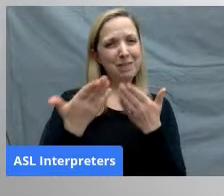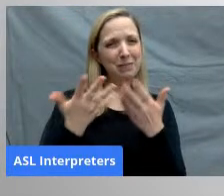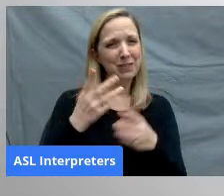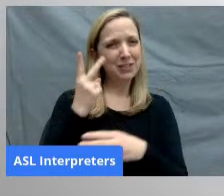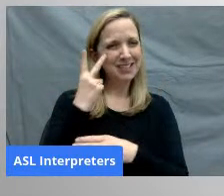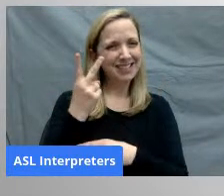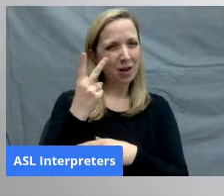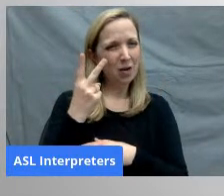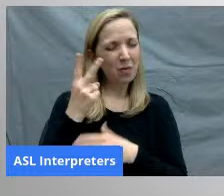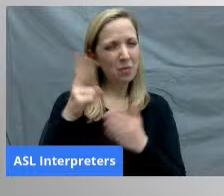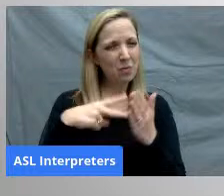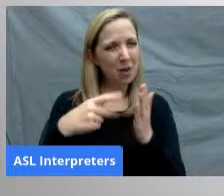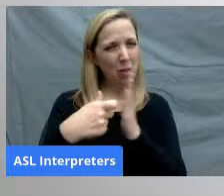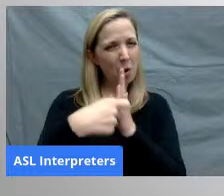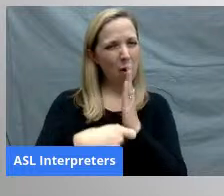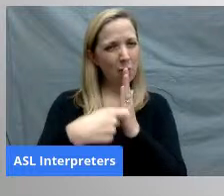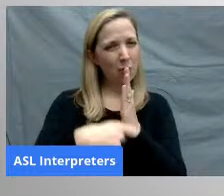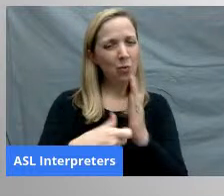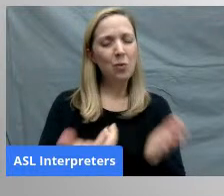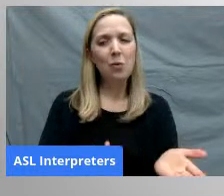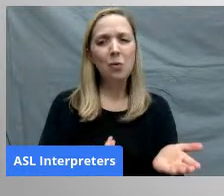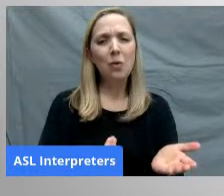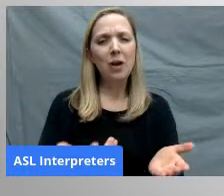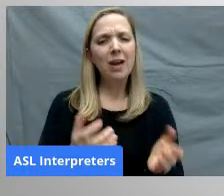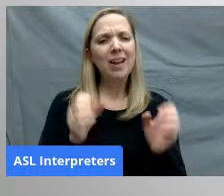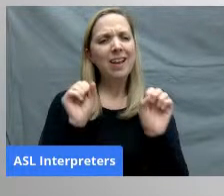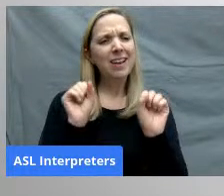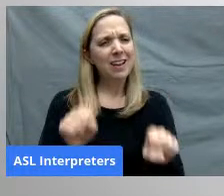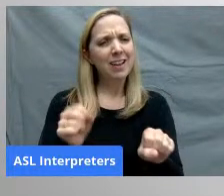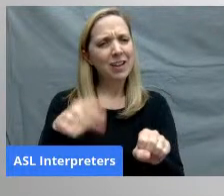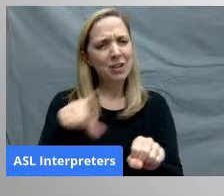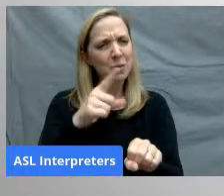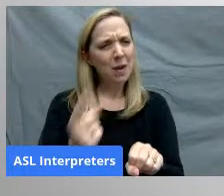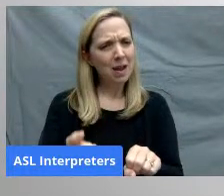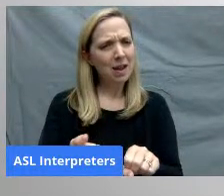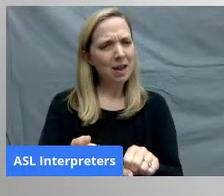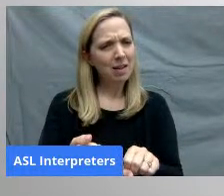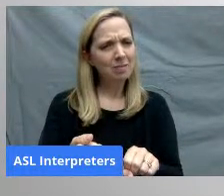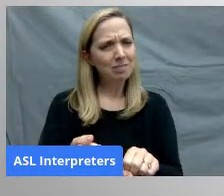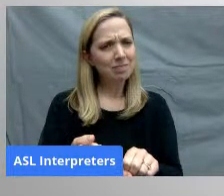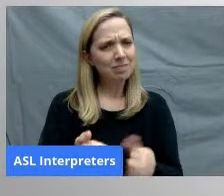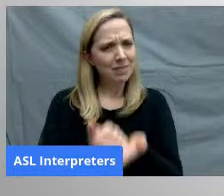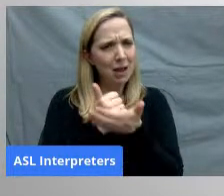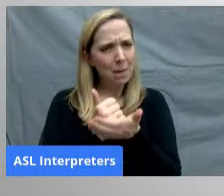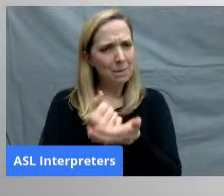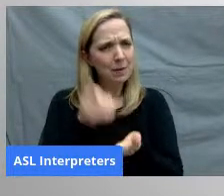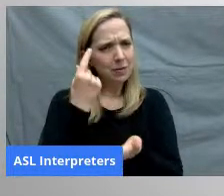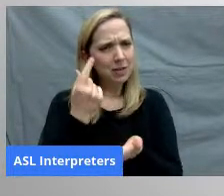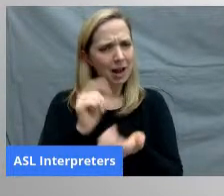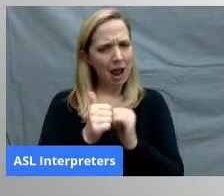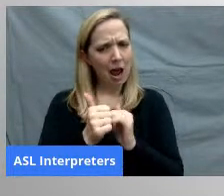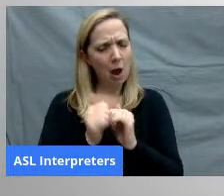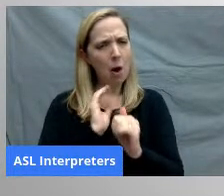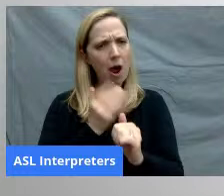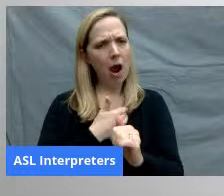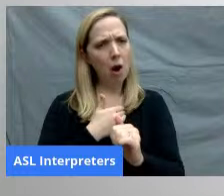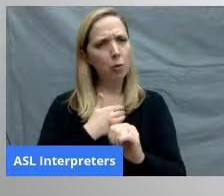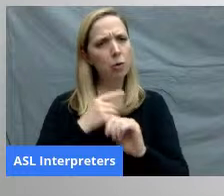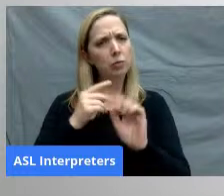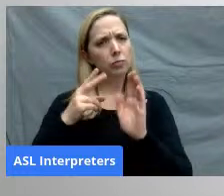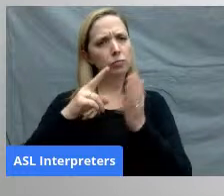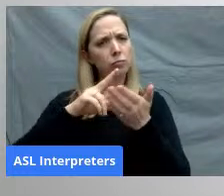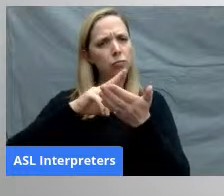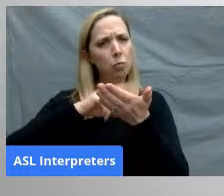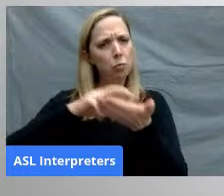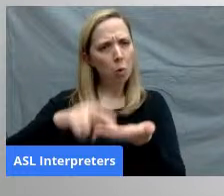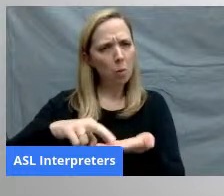not enrollment numbers can significantly affect our Title I funds or our school